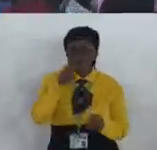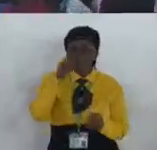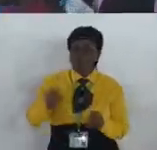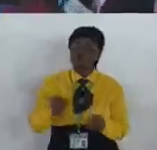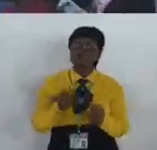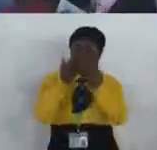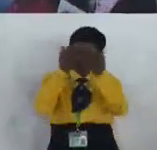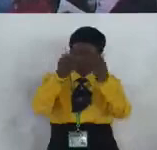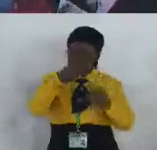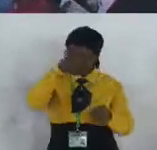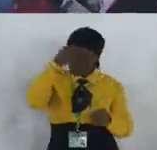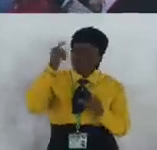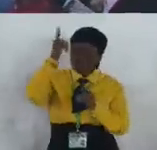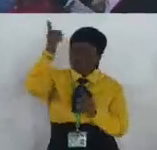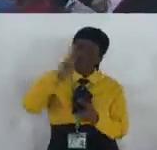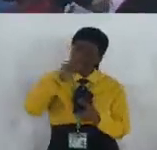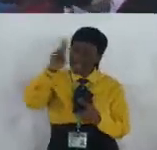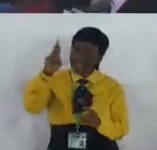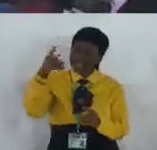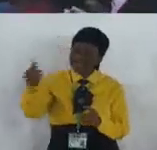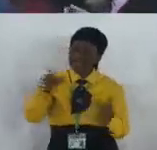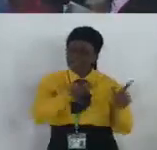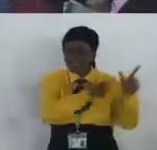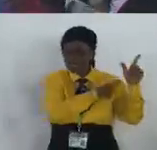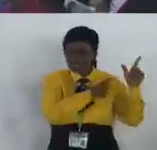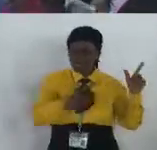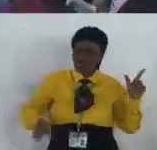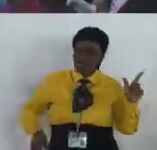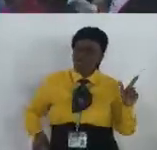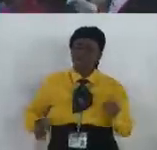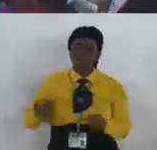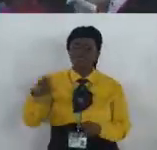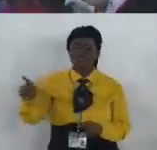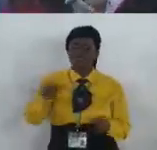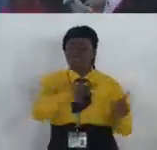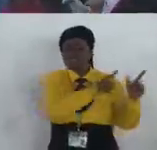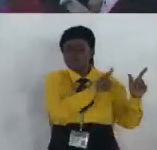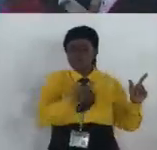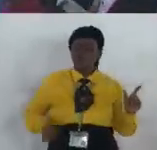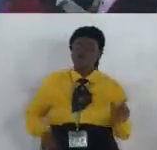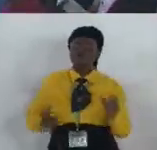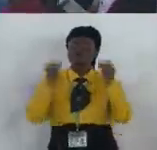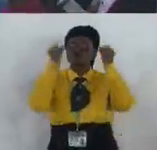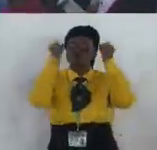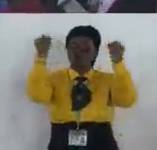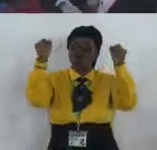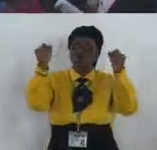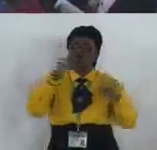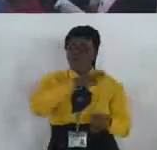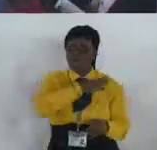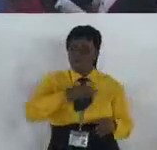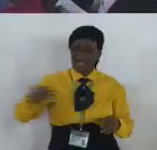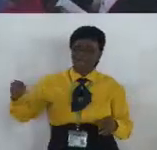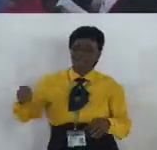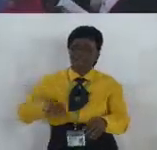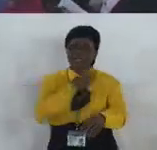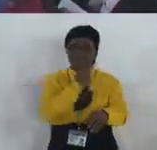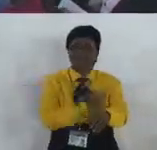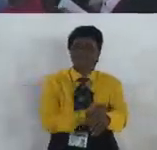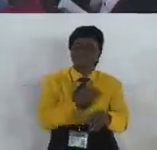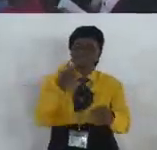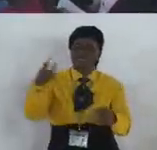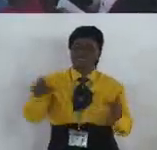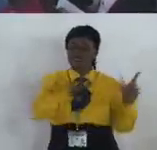because you are the Lord strong and mighty, The